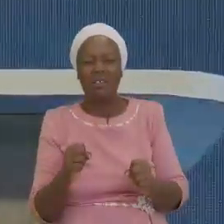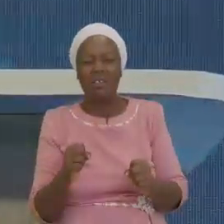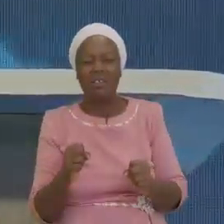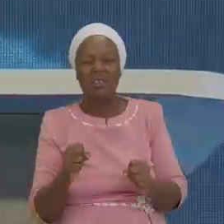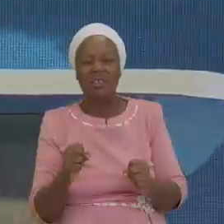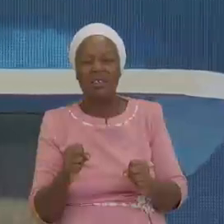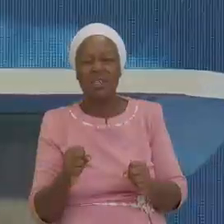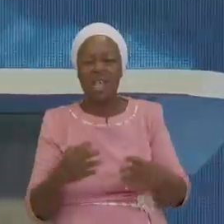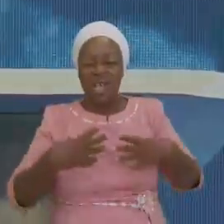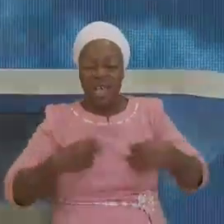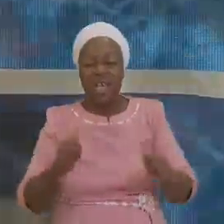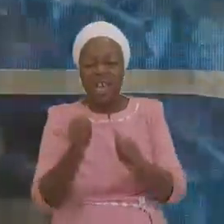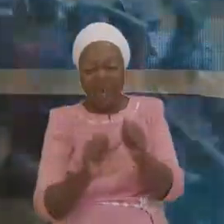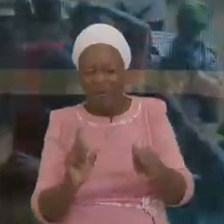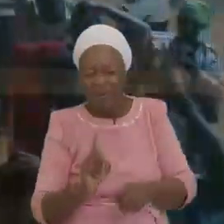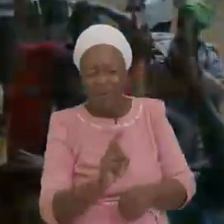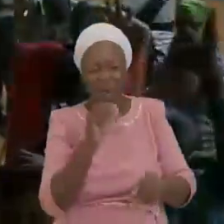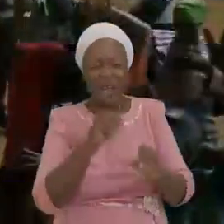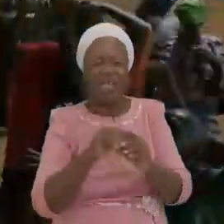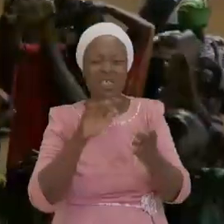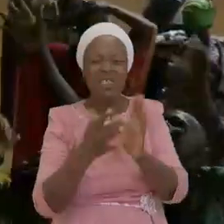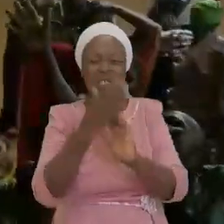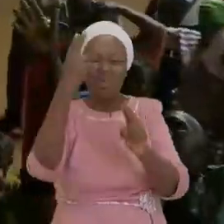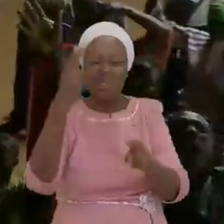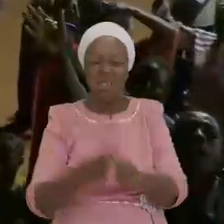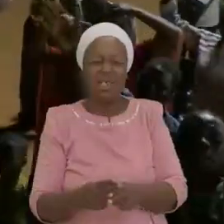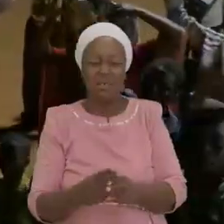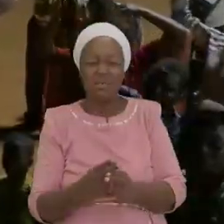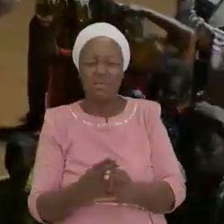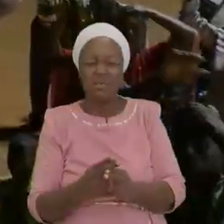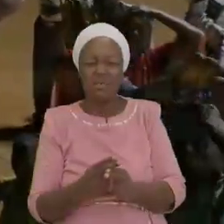Heal everyone in Jesus' name.